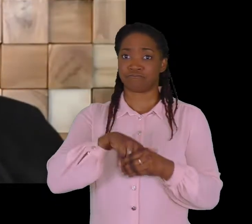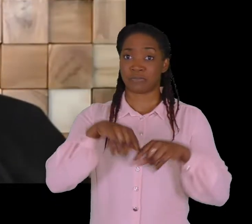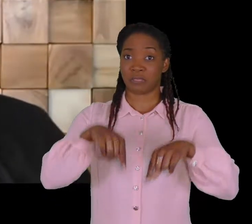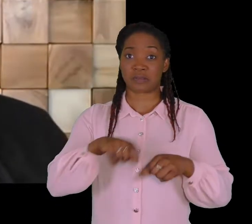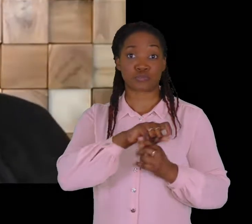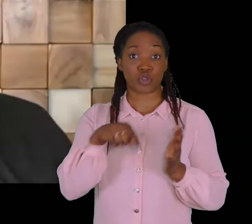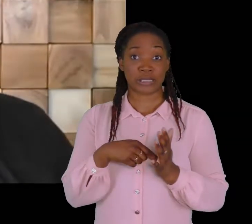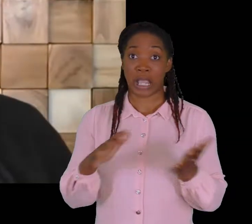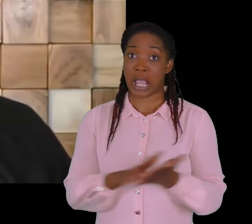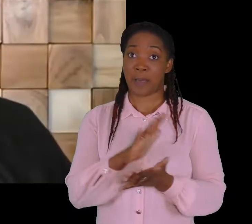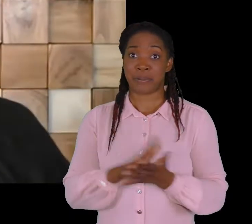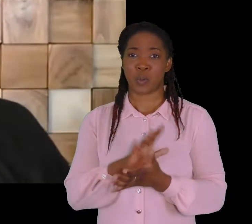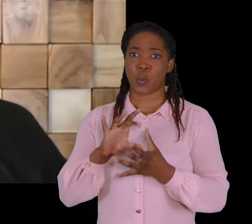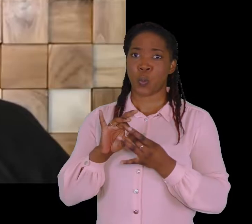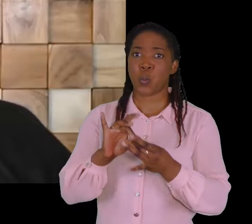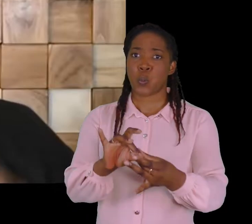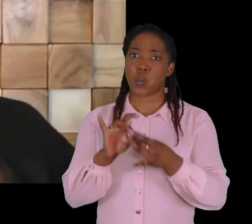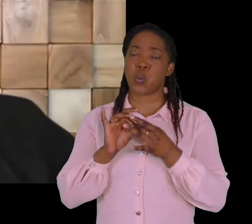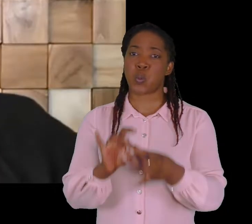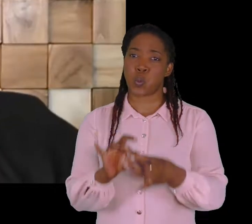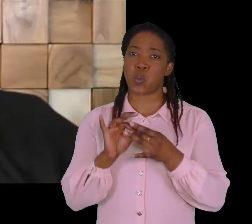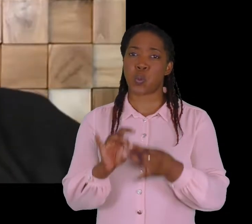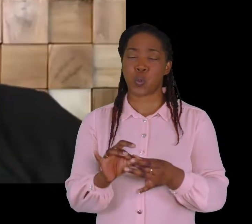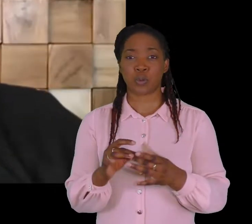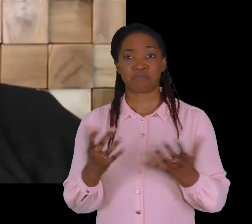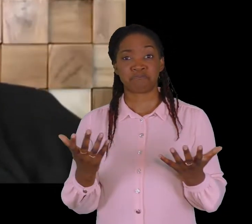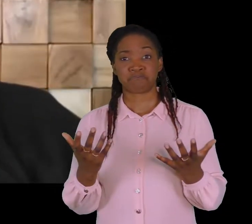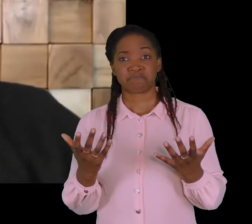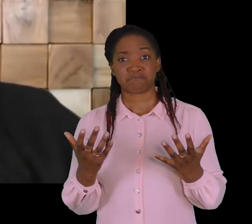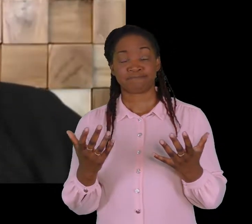asking me to do this project. I'm very pleased to really engage